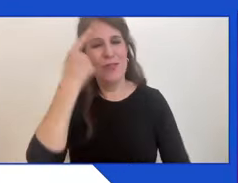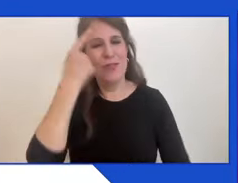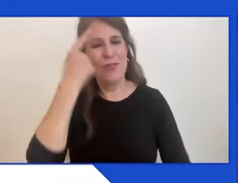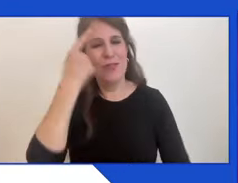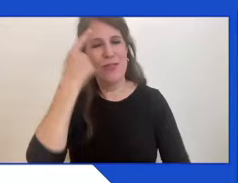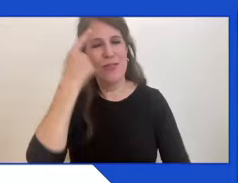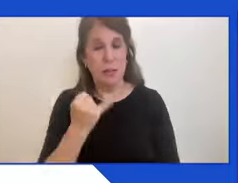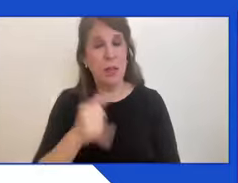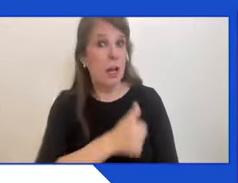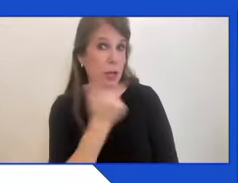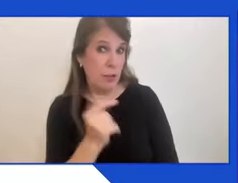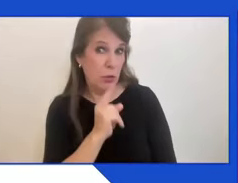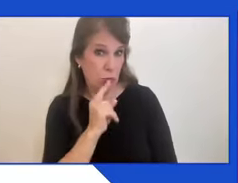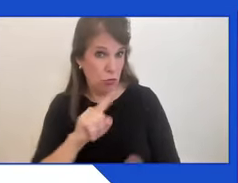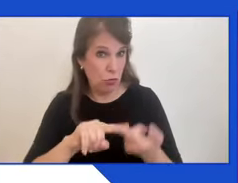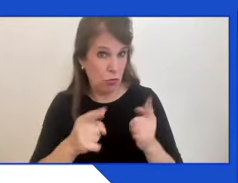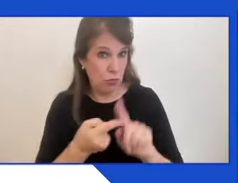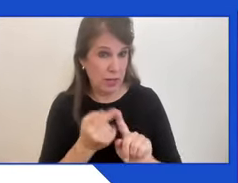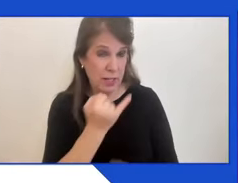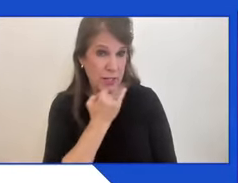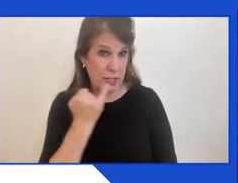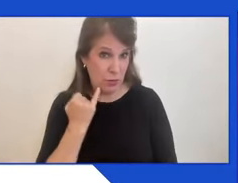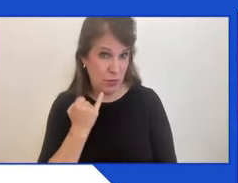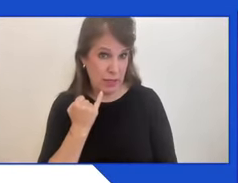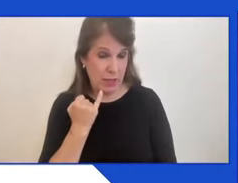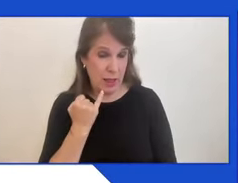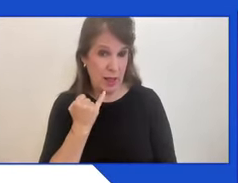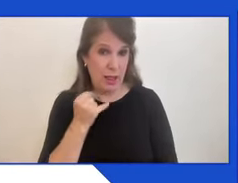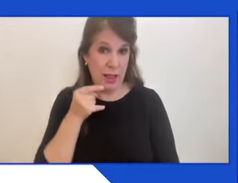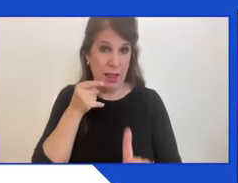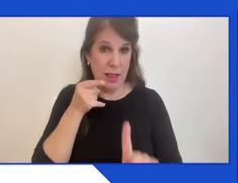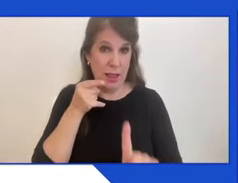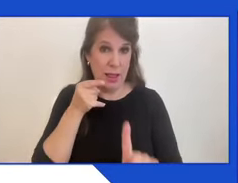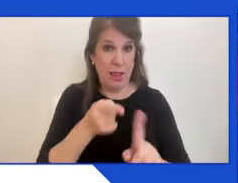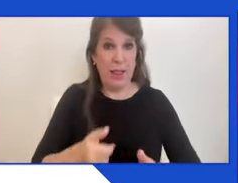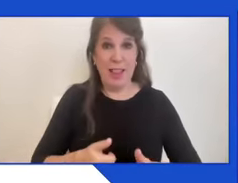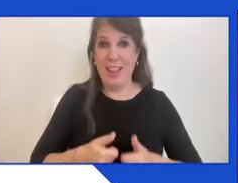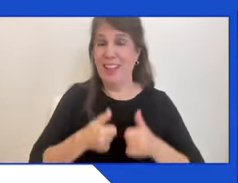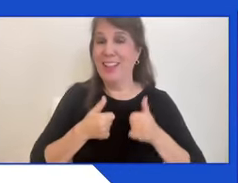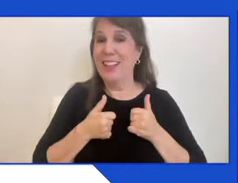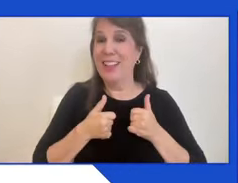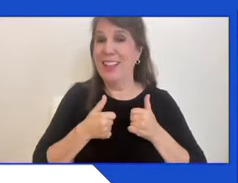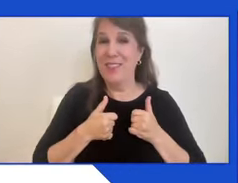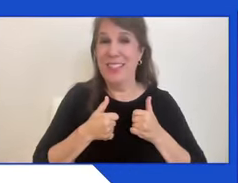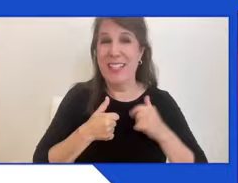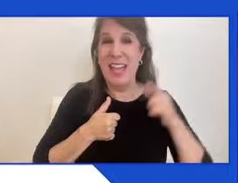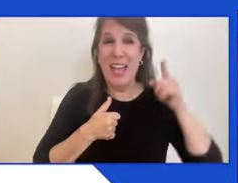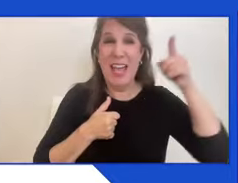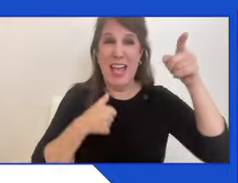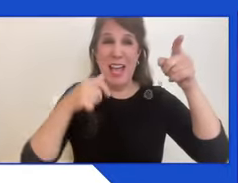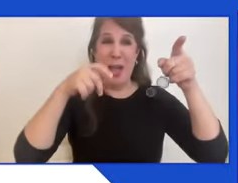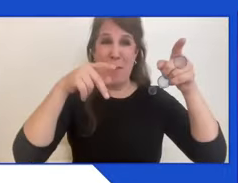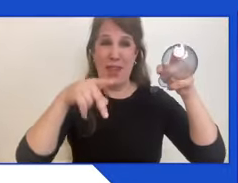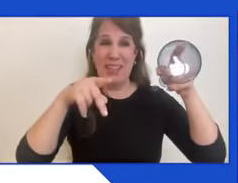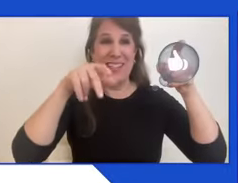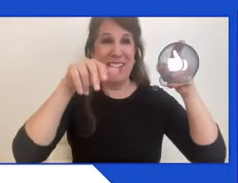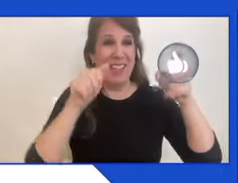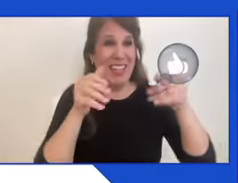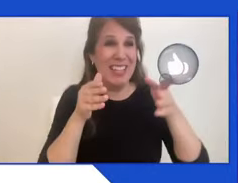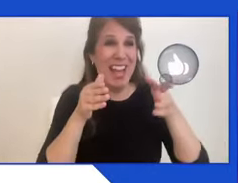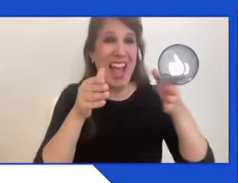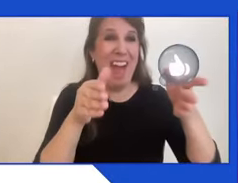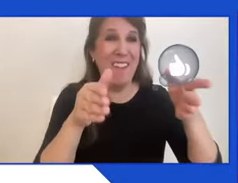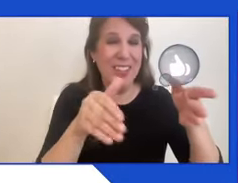true friend of Israel living up at the other end of Pennsylvania Avenue.